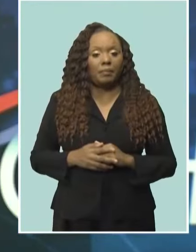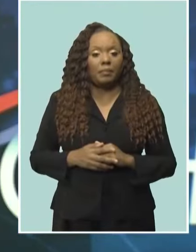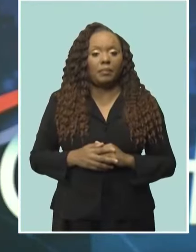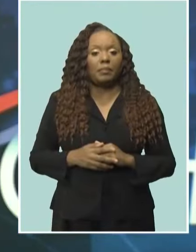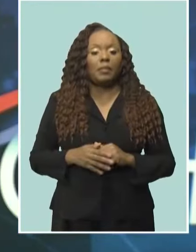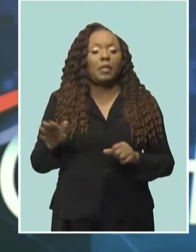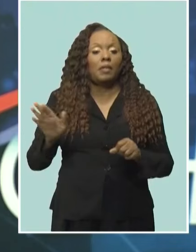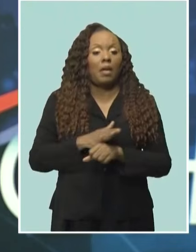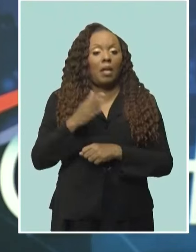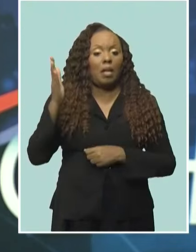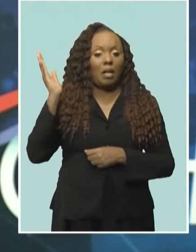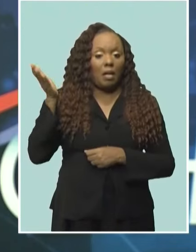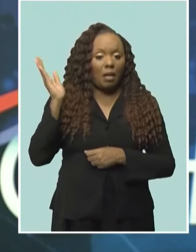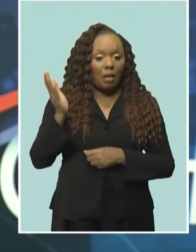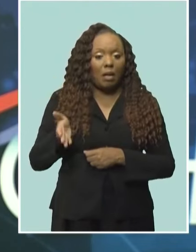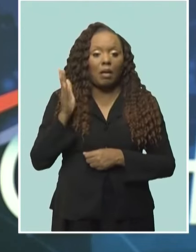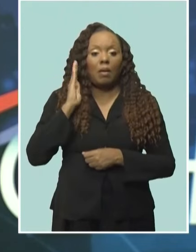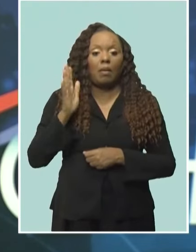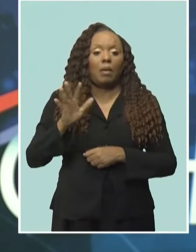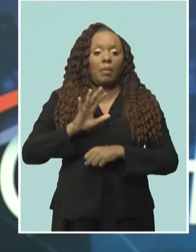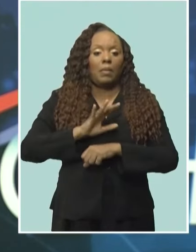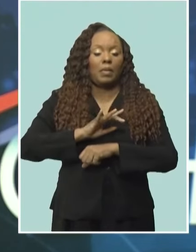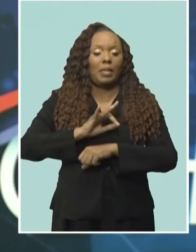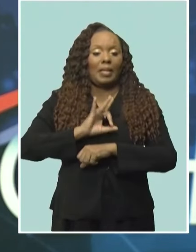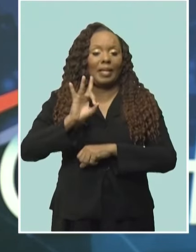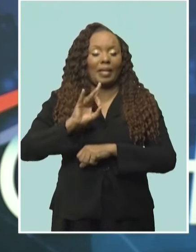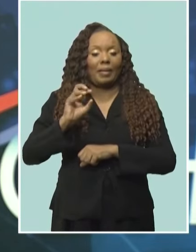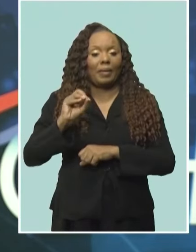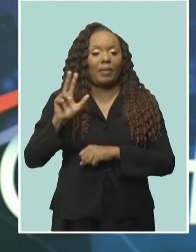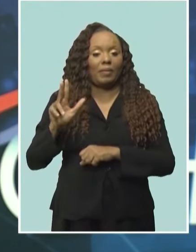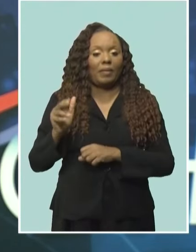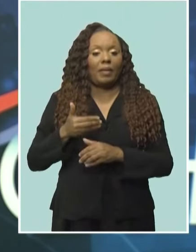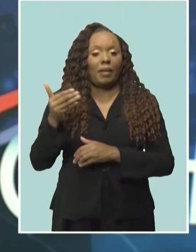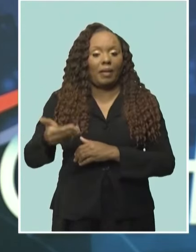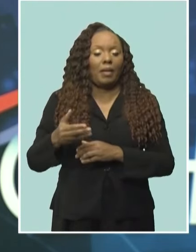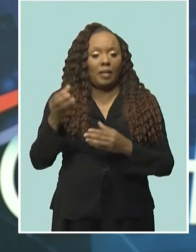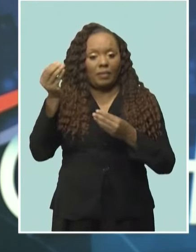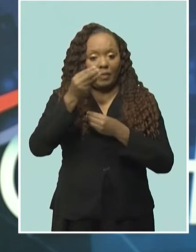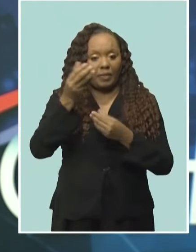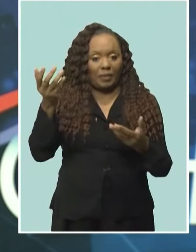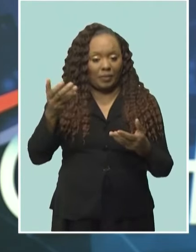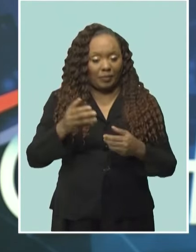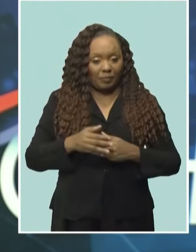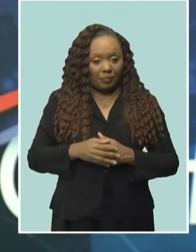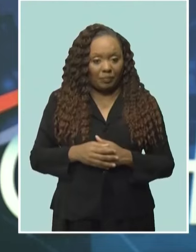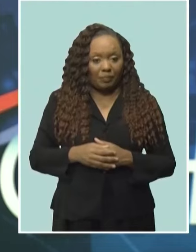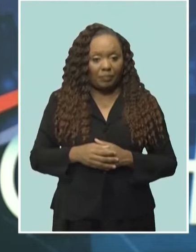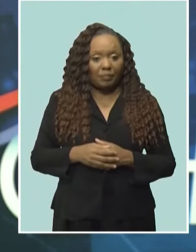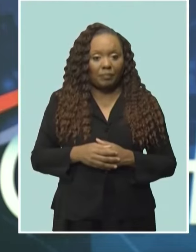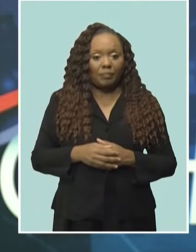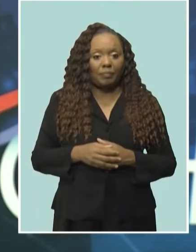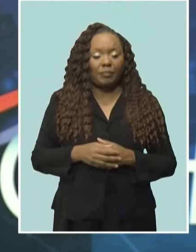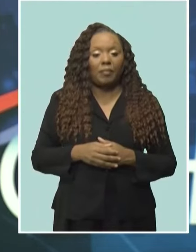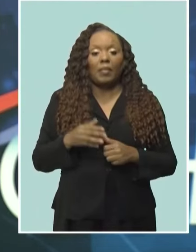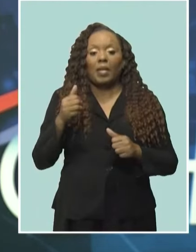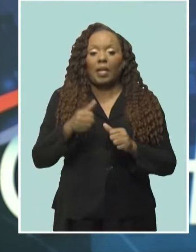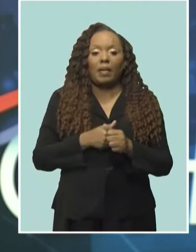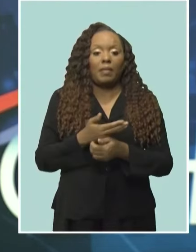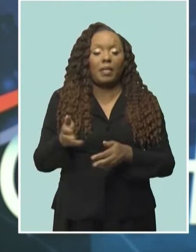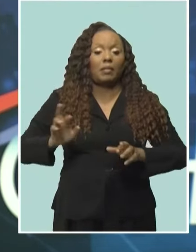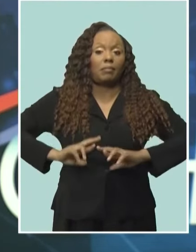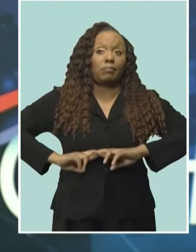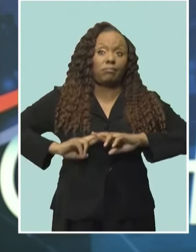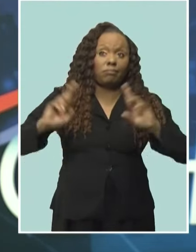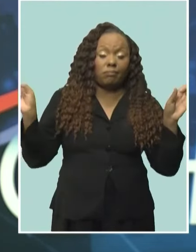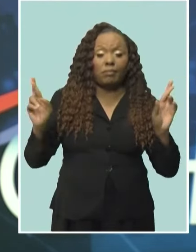Well, the full press conference with the Prime Minister, Mia Amar Motley, will be broadcast right after this newscast. It's all system